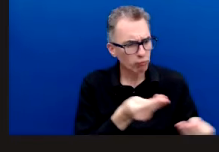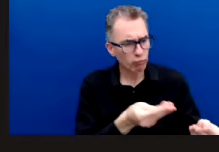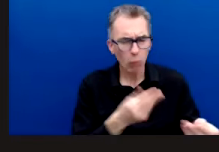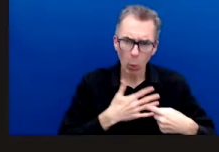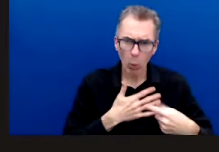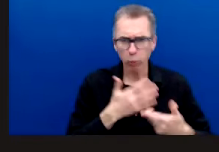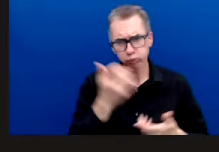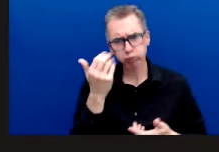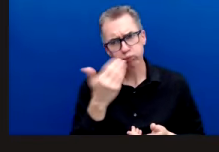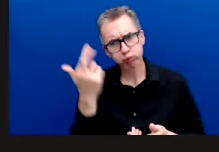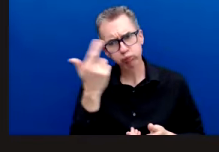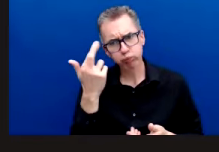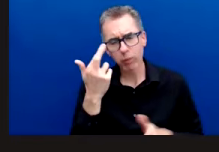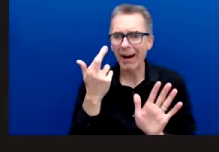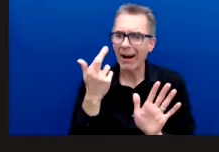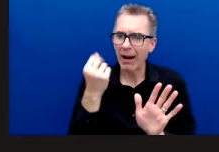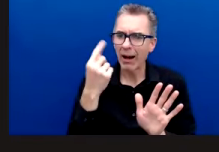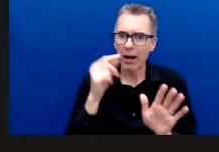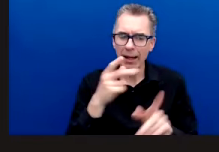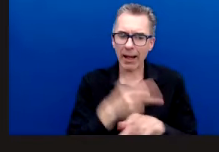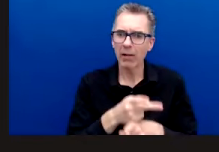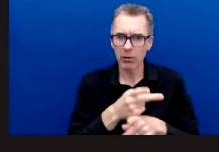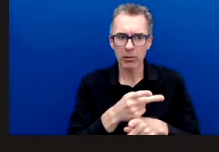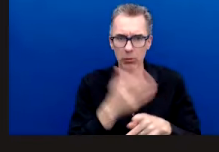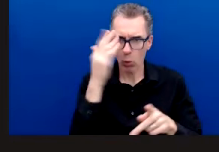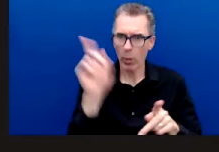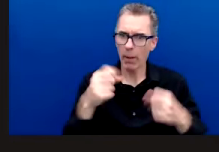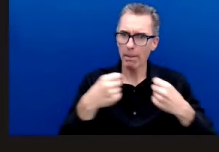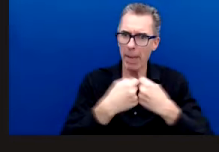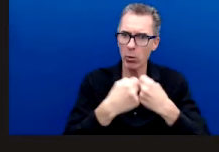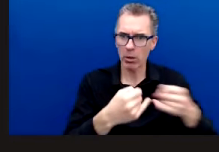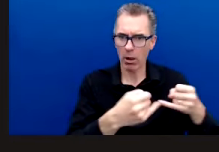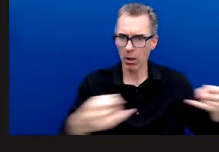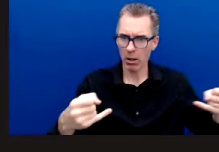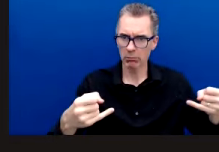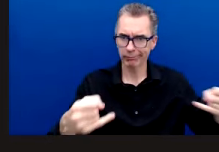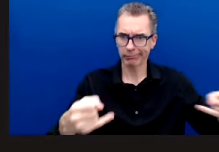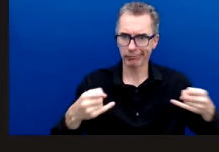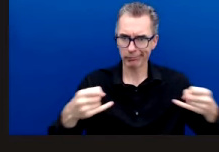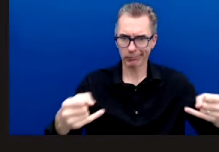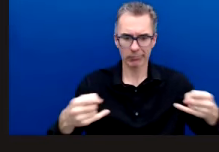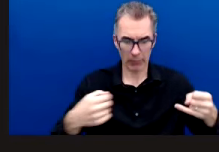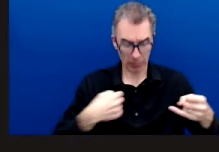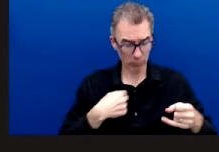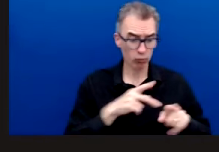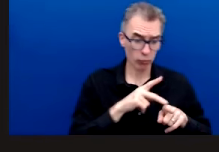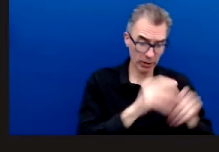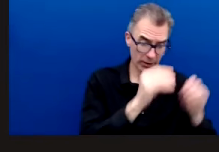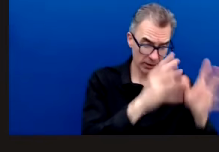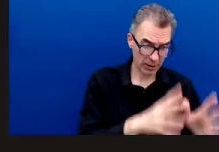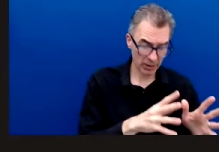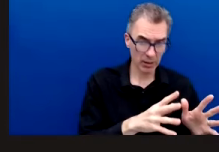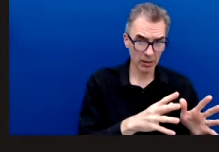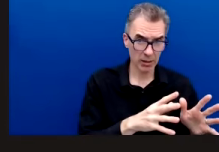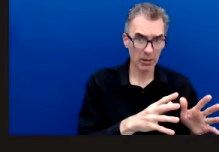also need to kind of maintain that line between what is professional as their instructor and them being a student.